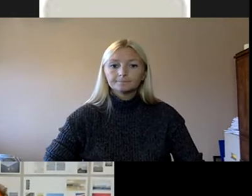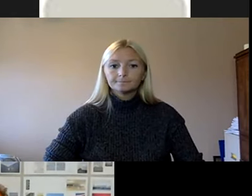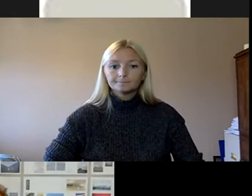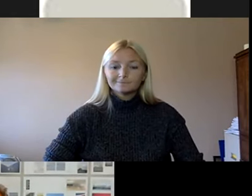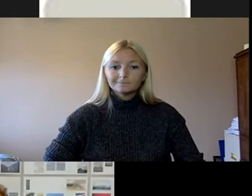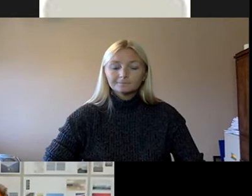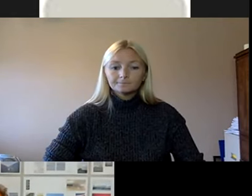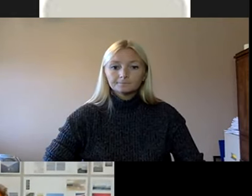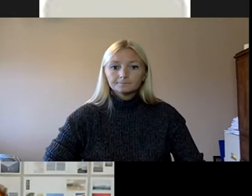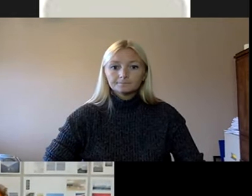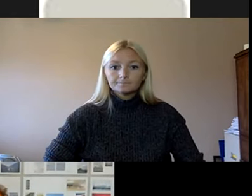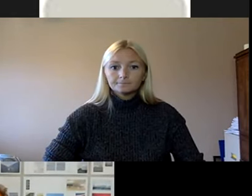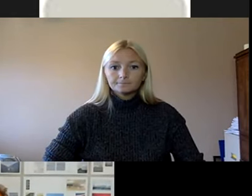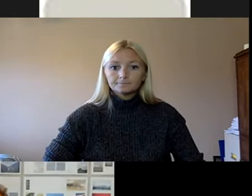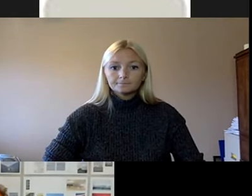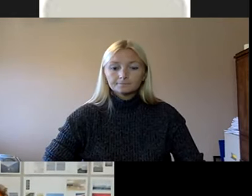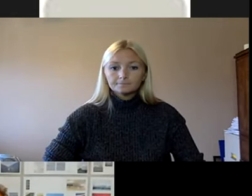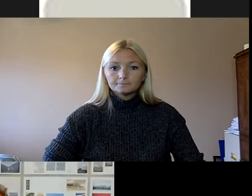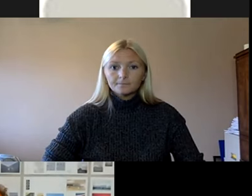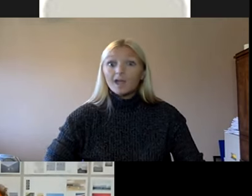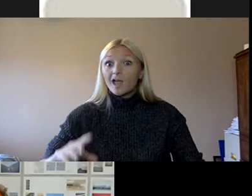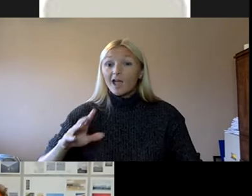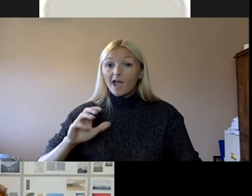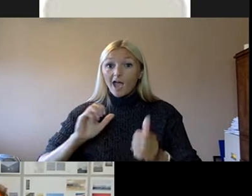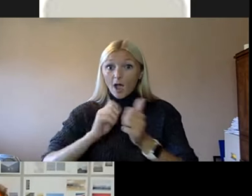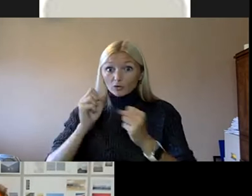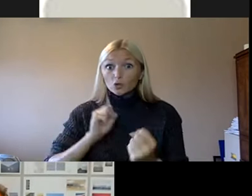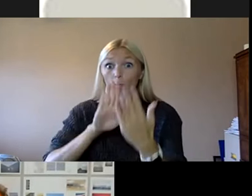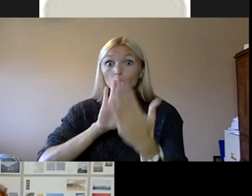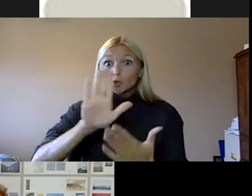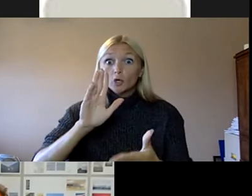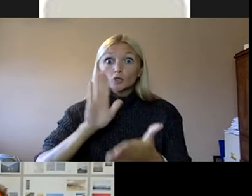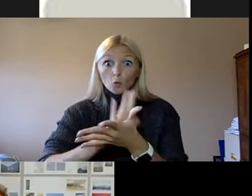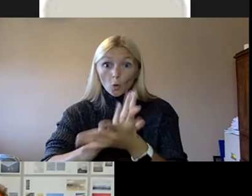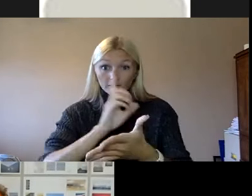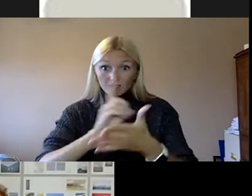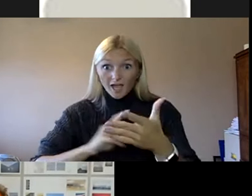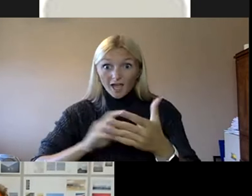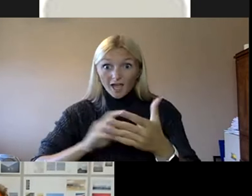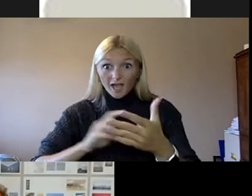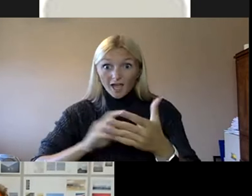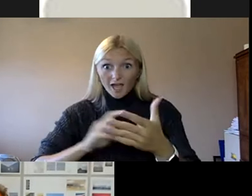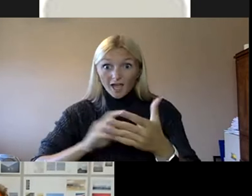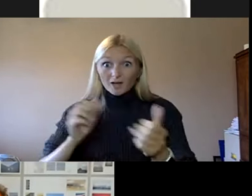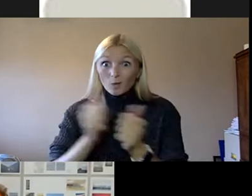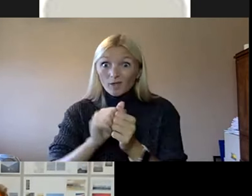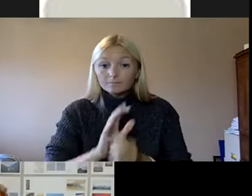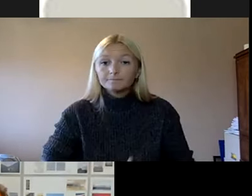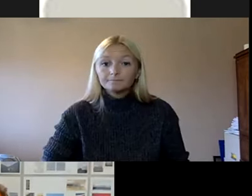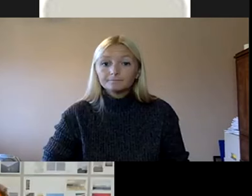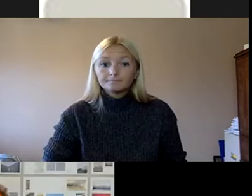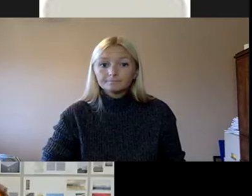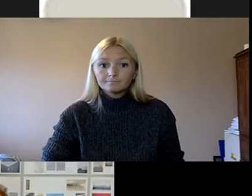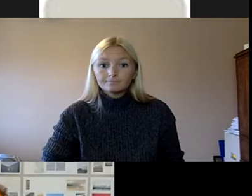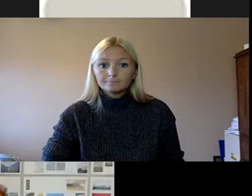approach your school designs in light of the COVID pandemic, and what critical new design strategies would be implemented? And I think